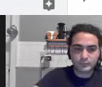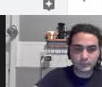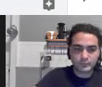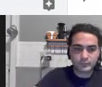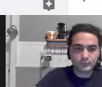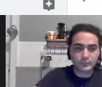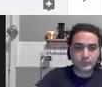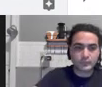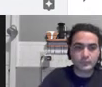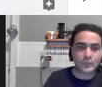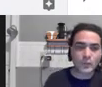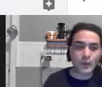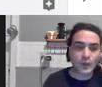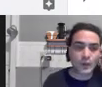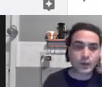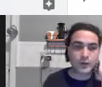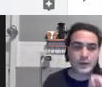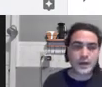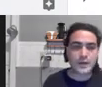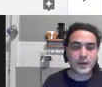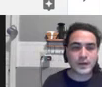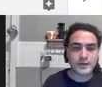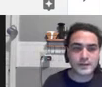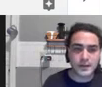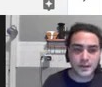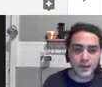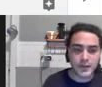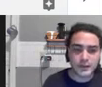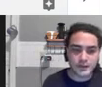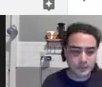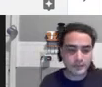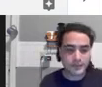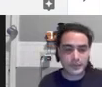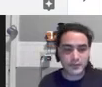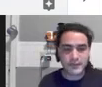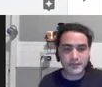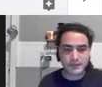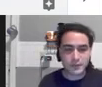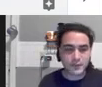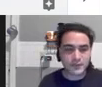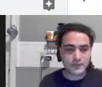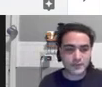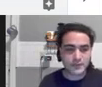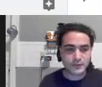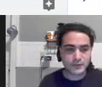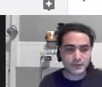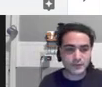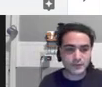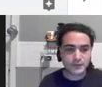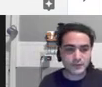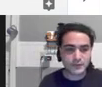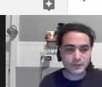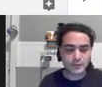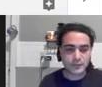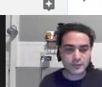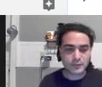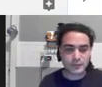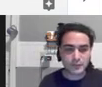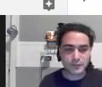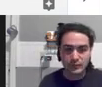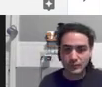local communities. Okay, not as an impact. That makes maybe. I mean, it depends on what